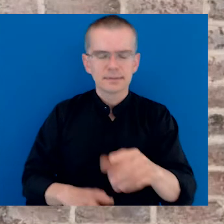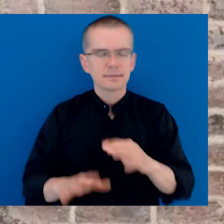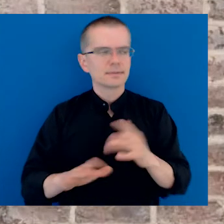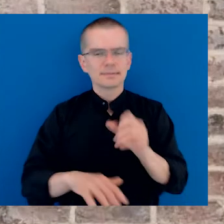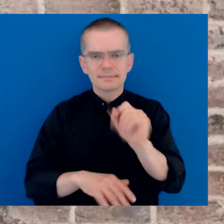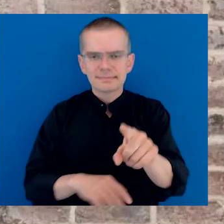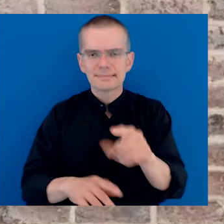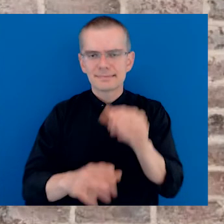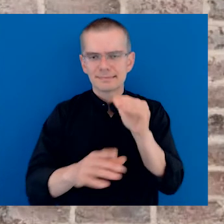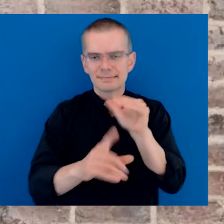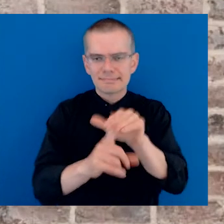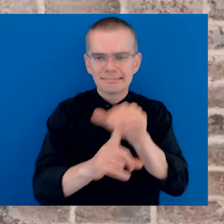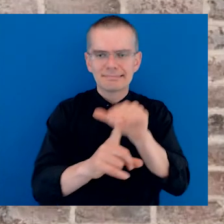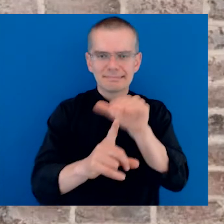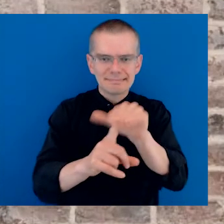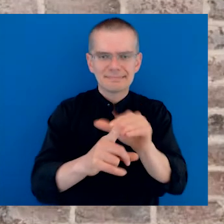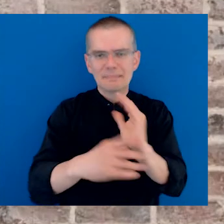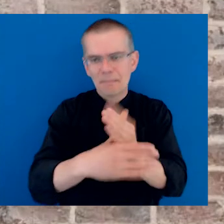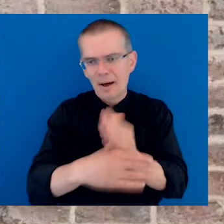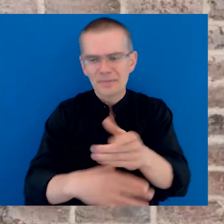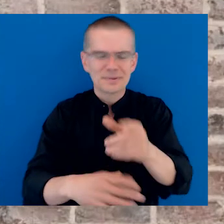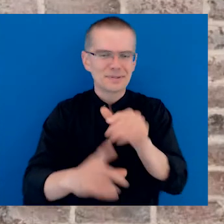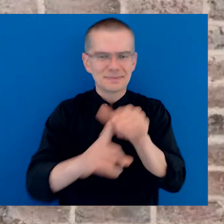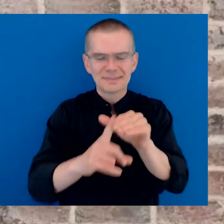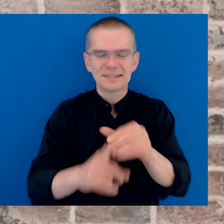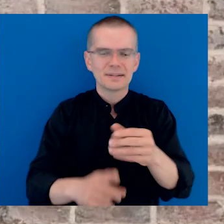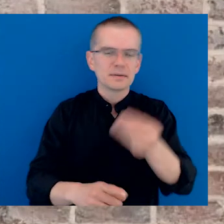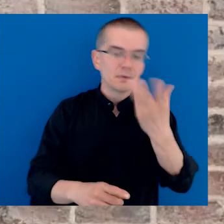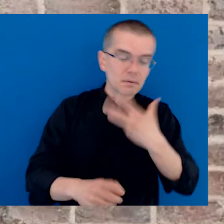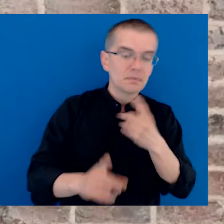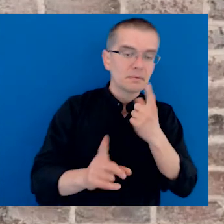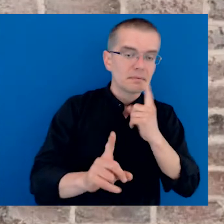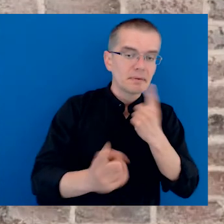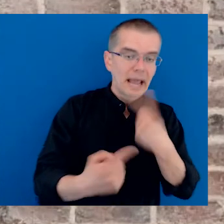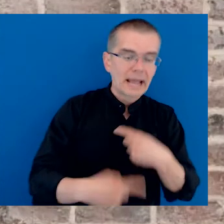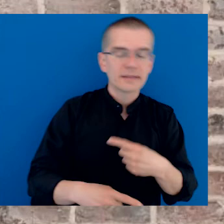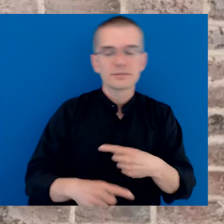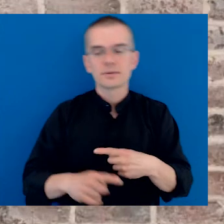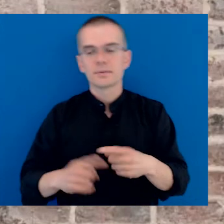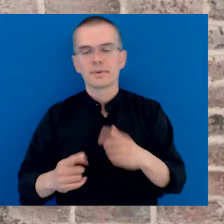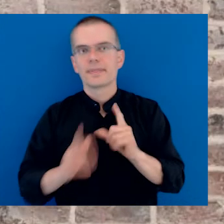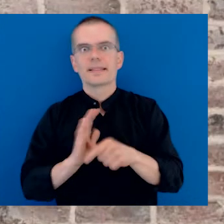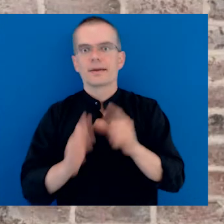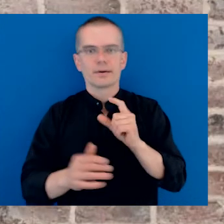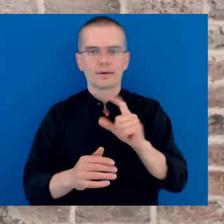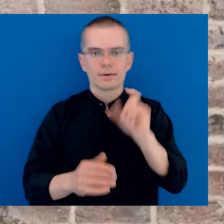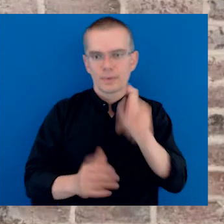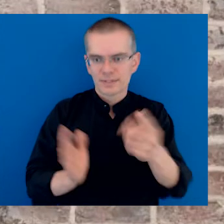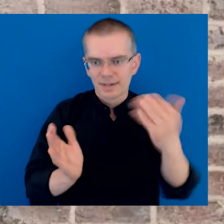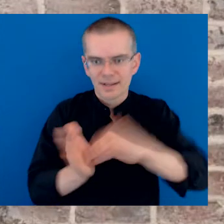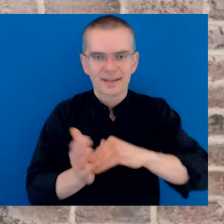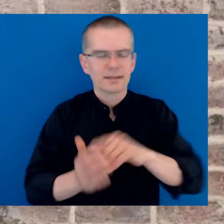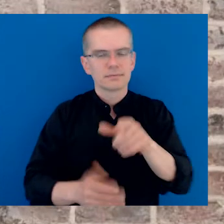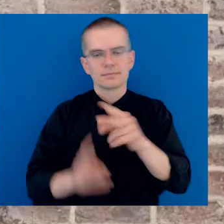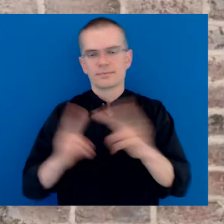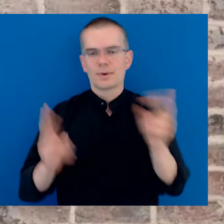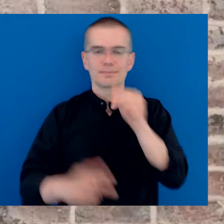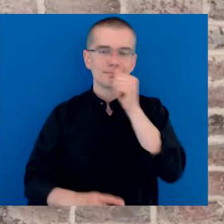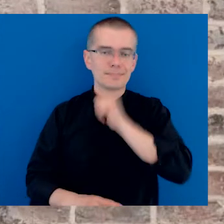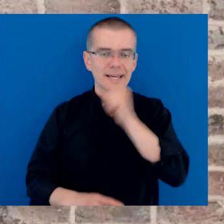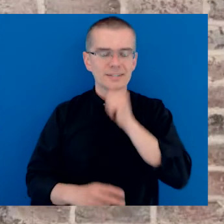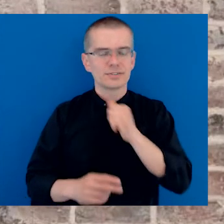and questions on the question. You know, you give me an answer and I have another question, and you were so patient and so